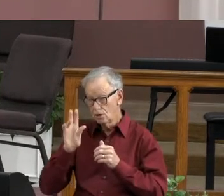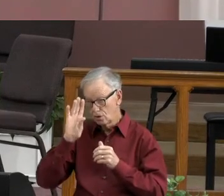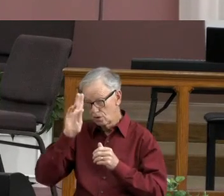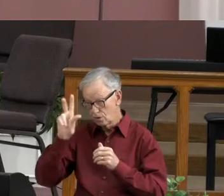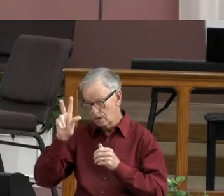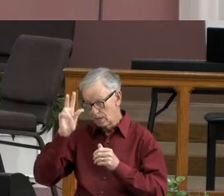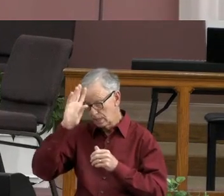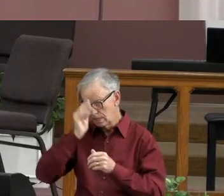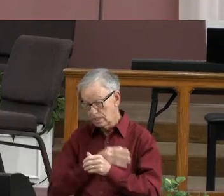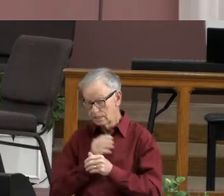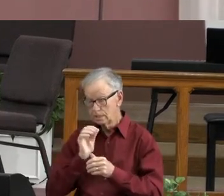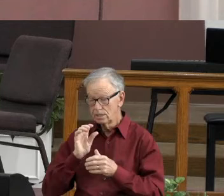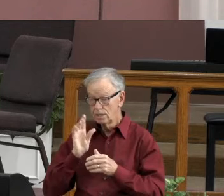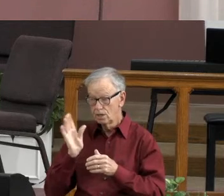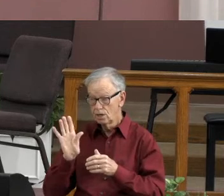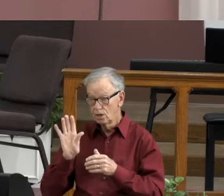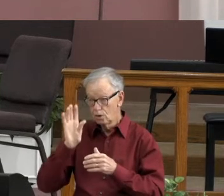wives.